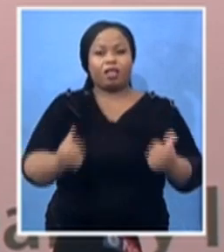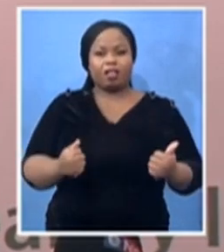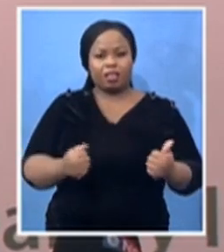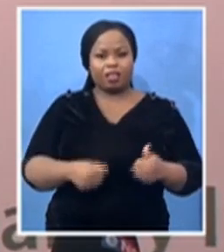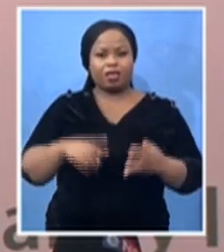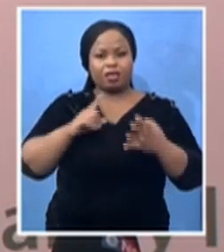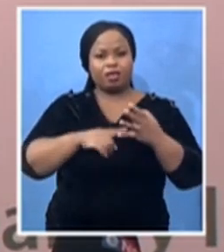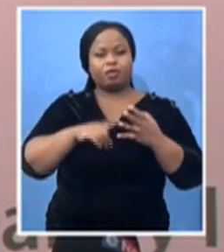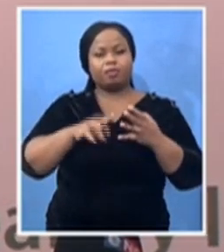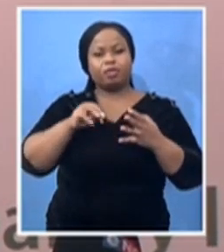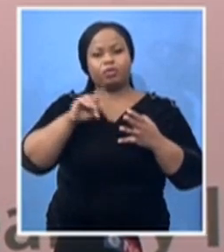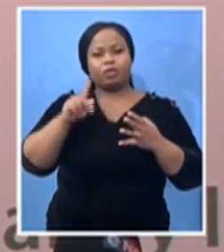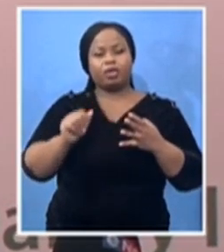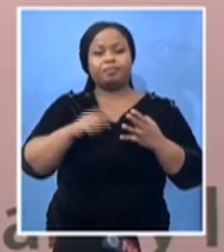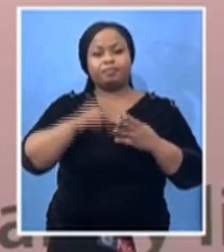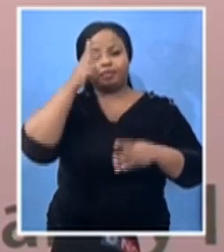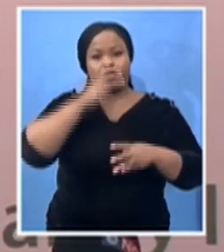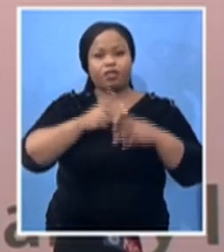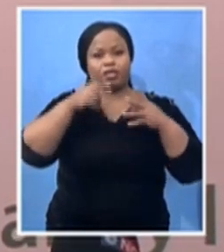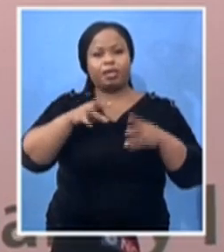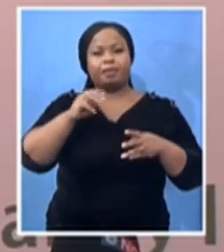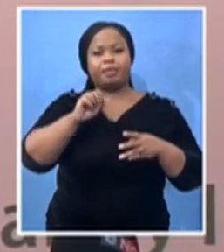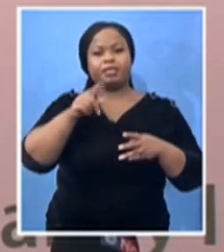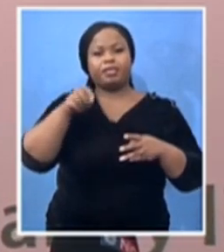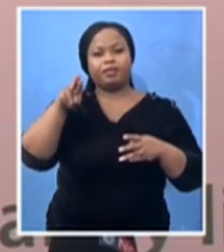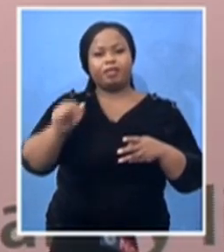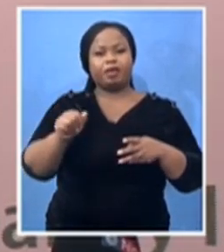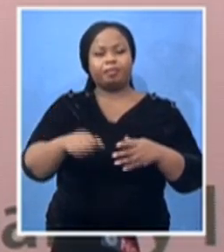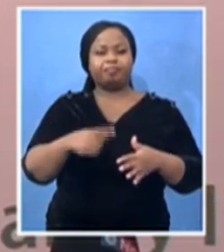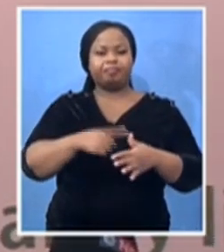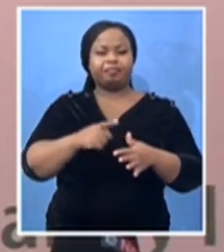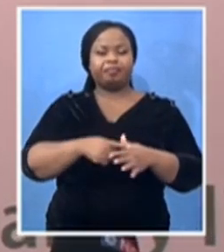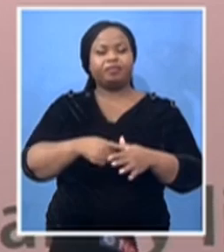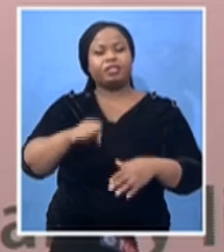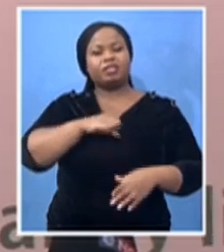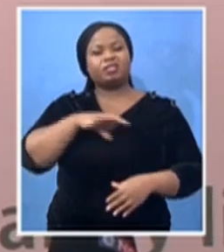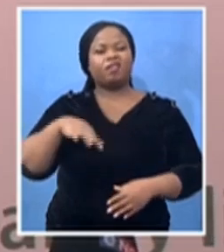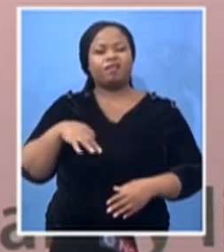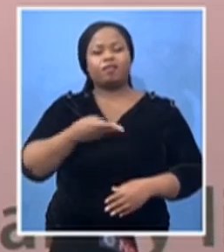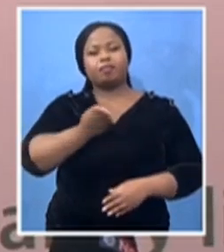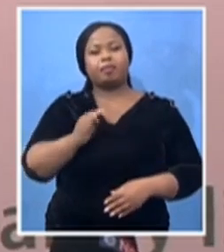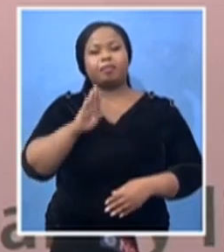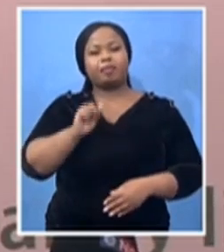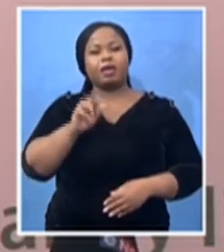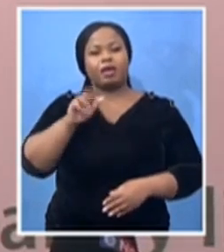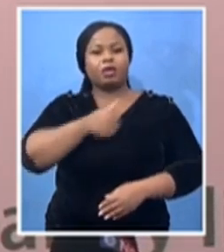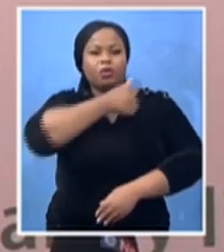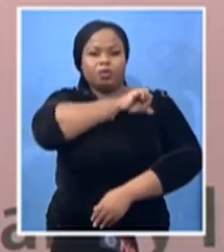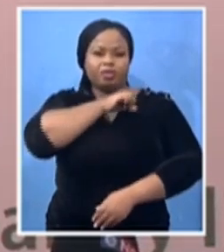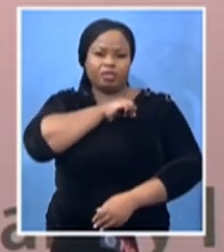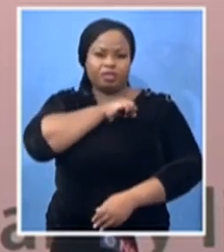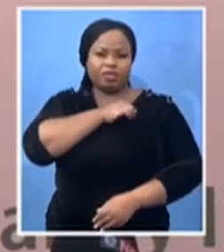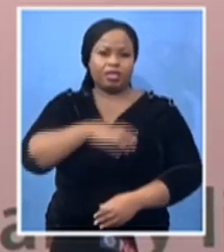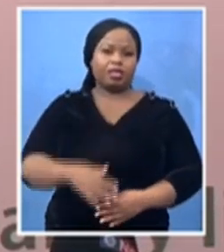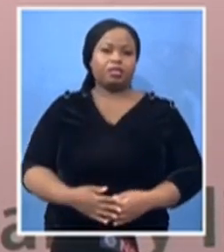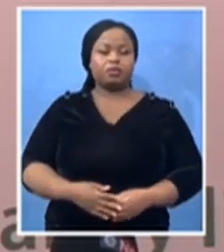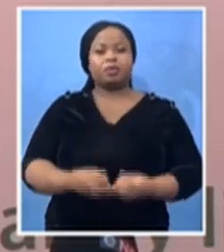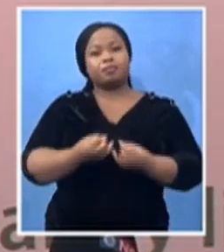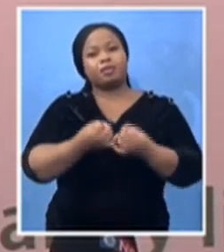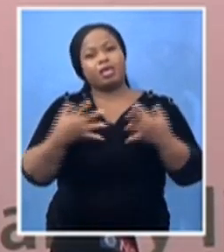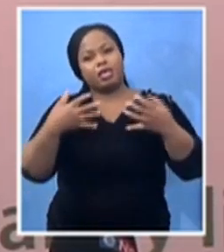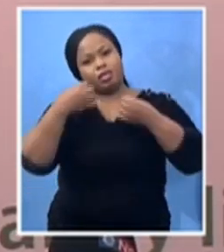Mativa, staff from the Chris Hani Baragwanath Hospital, many other distinguished guests, and members of the